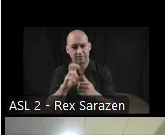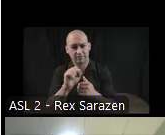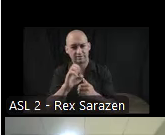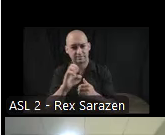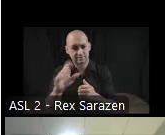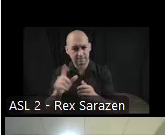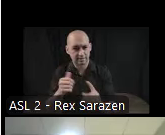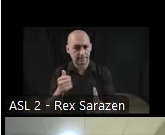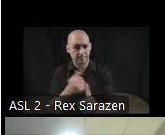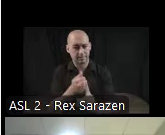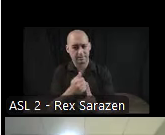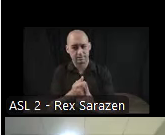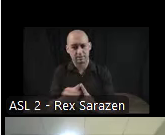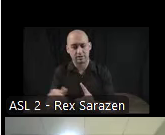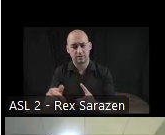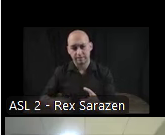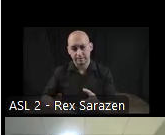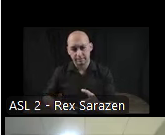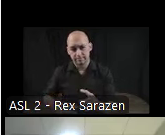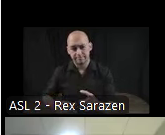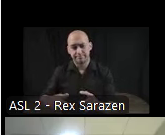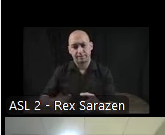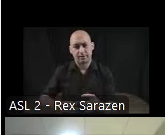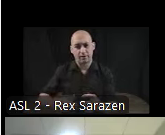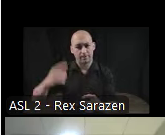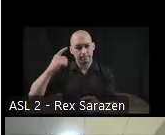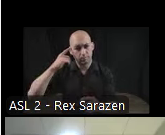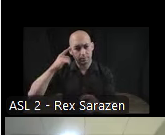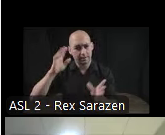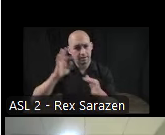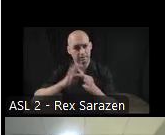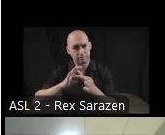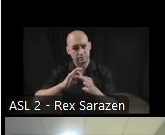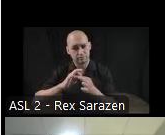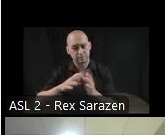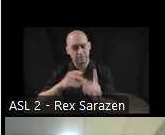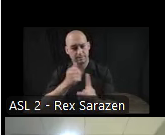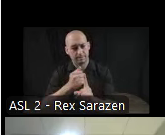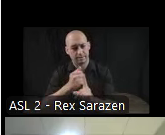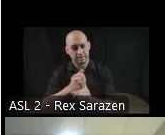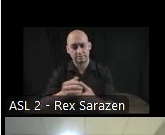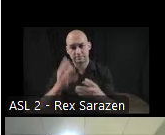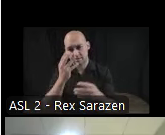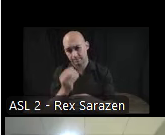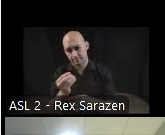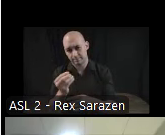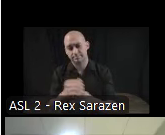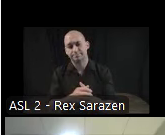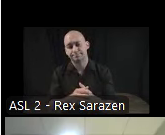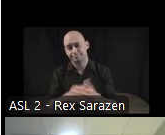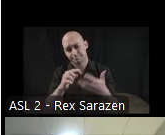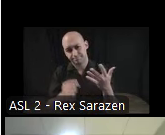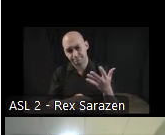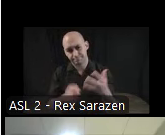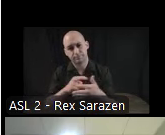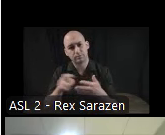on the gut and the gut-brain connection, and then the impact on sleep as well. And so those results